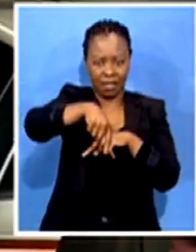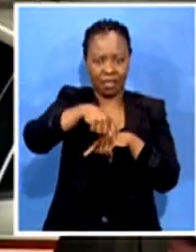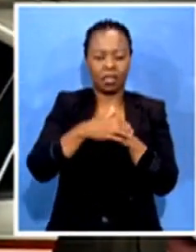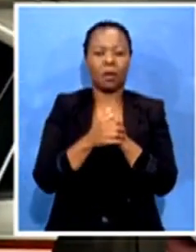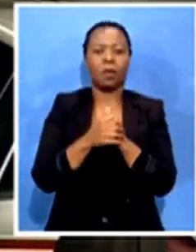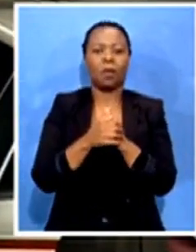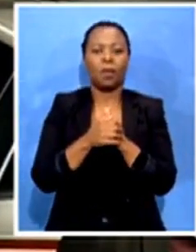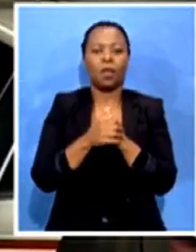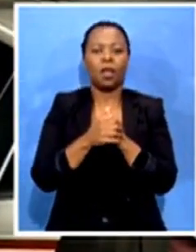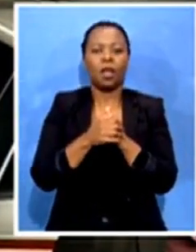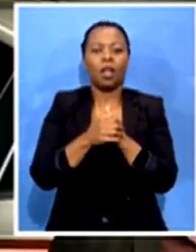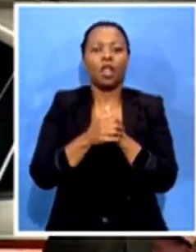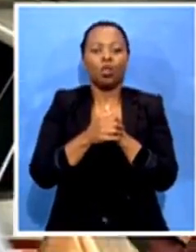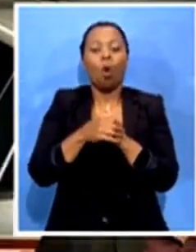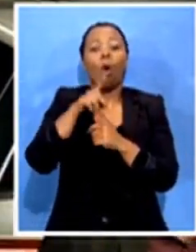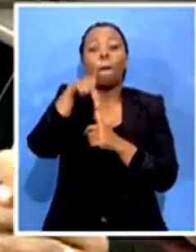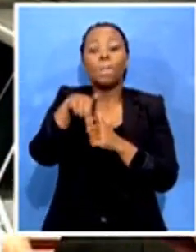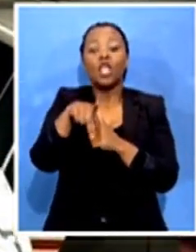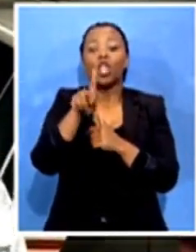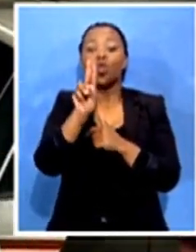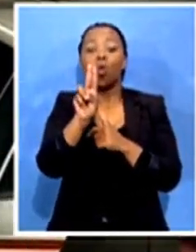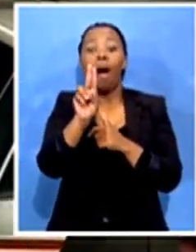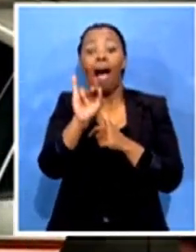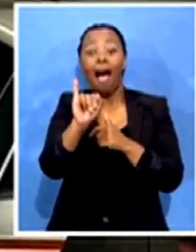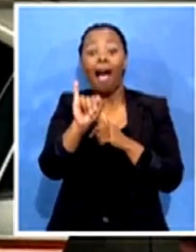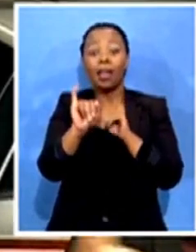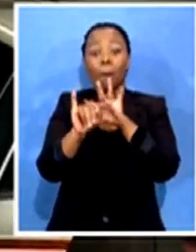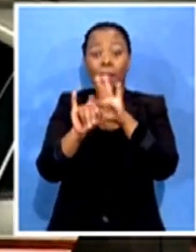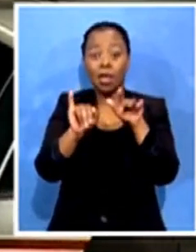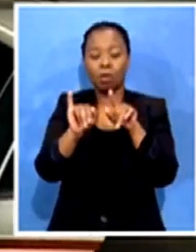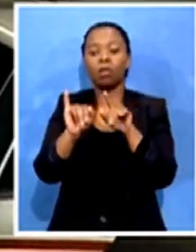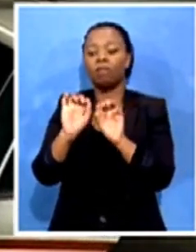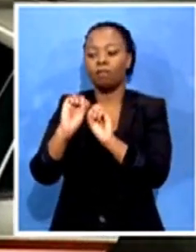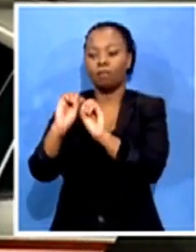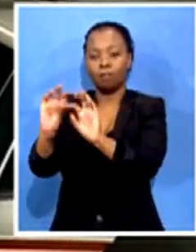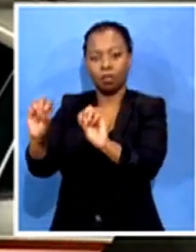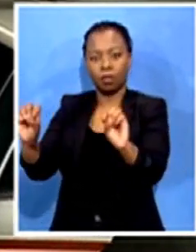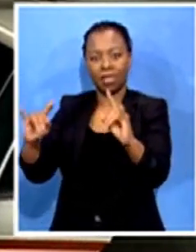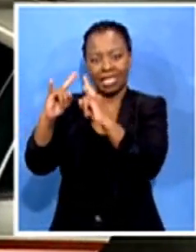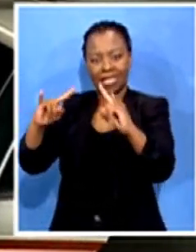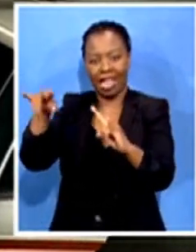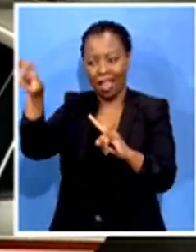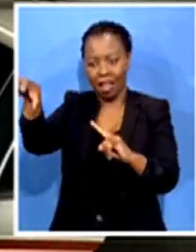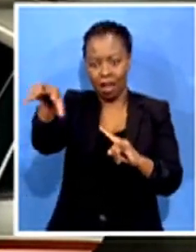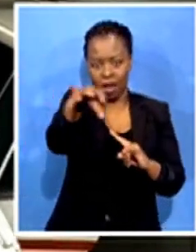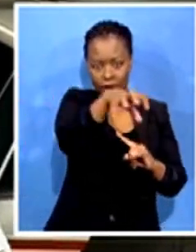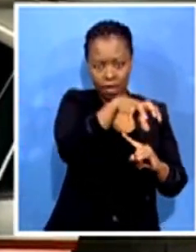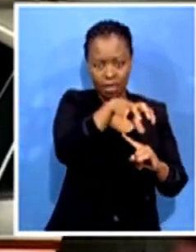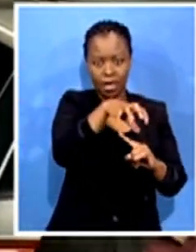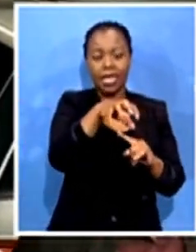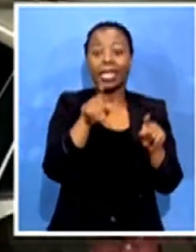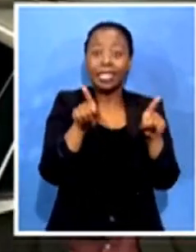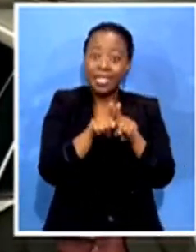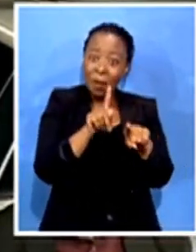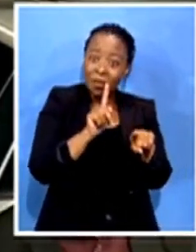PUIs are put. In the meantime, also they have to receive some treatment. If someone comes here and